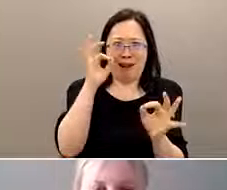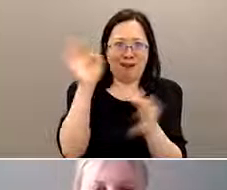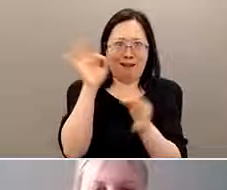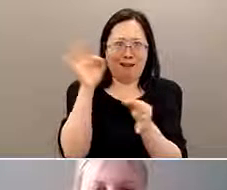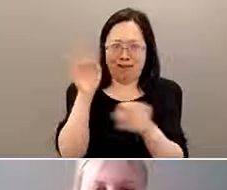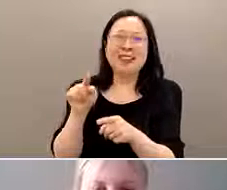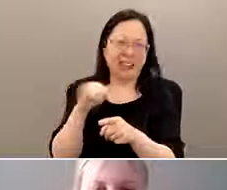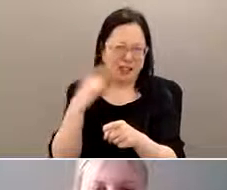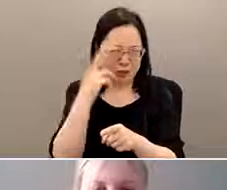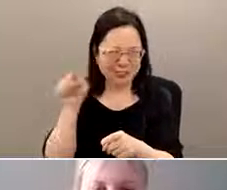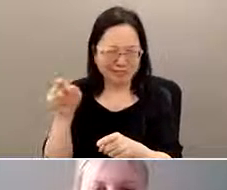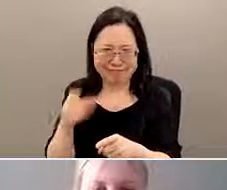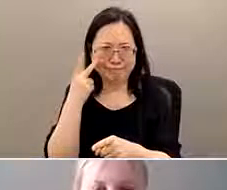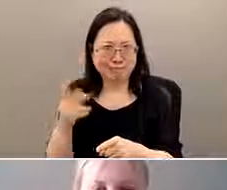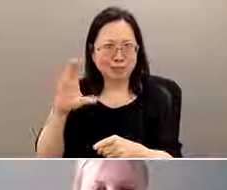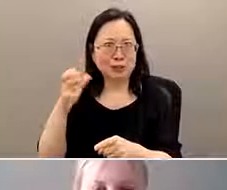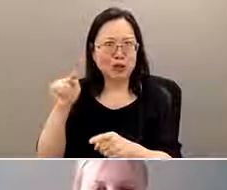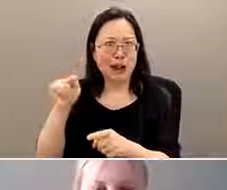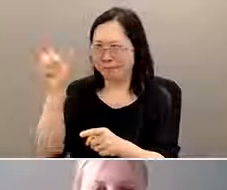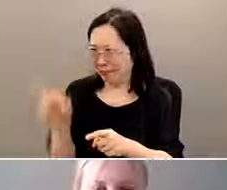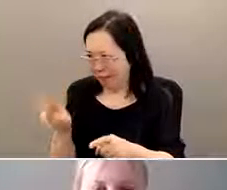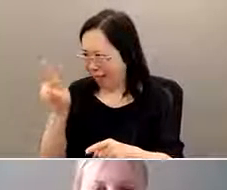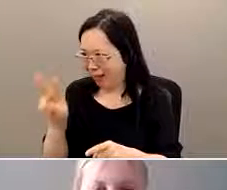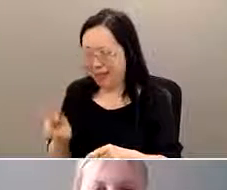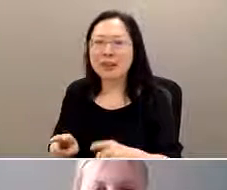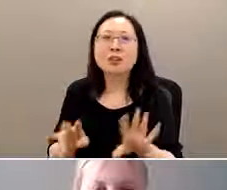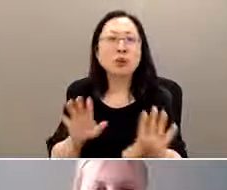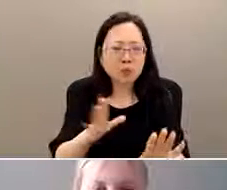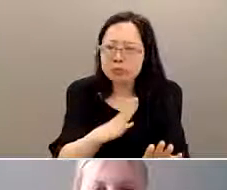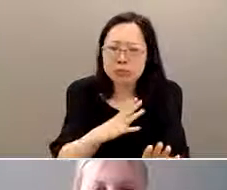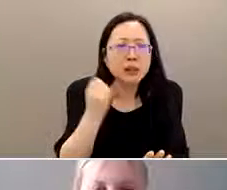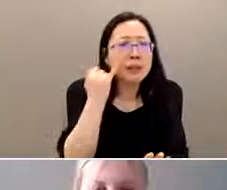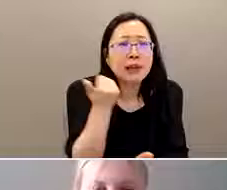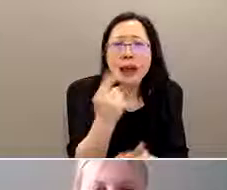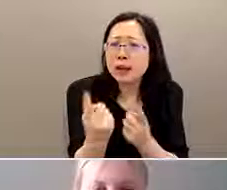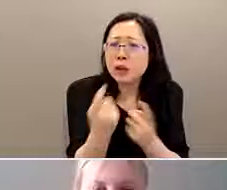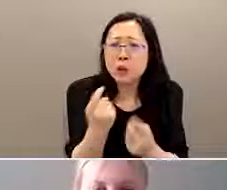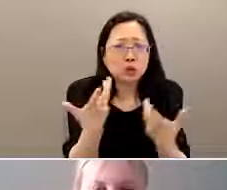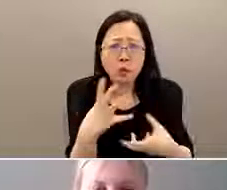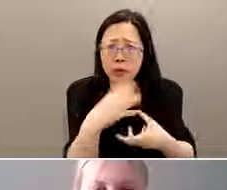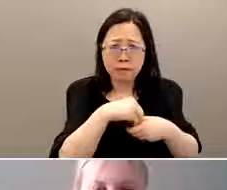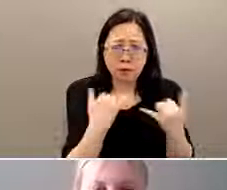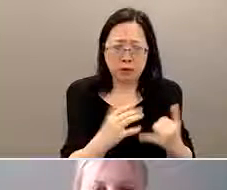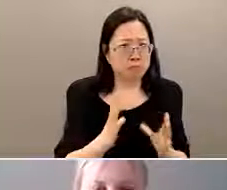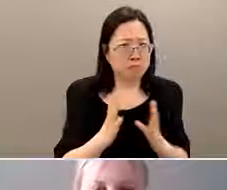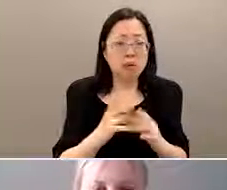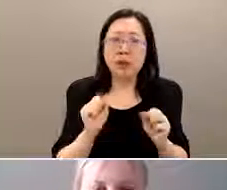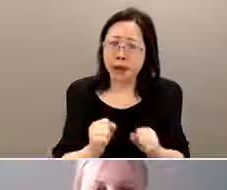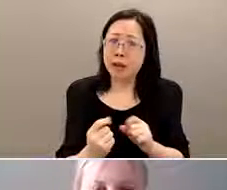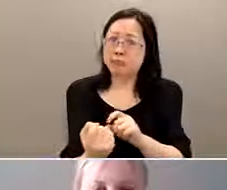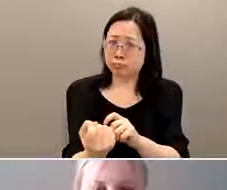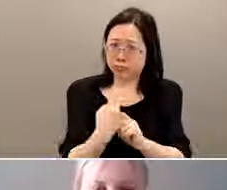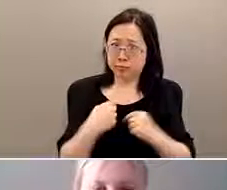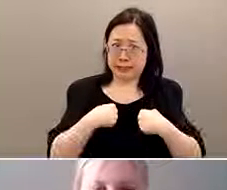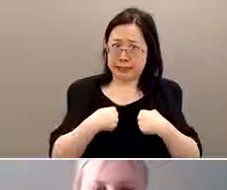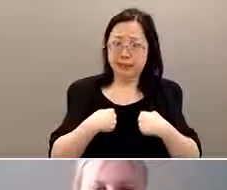happening. So if you have specific questions and you don't want to include it in the Q&A, they can be directed to myself. I'm the lead